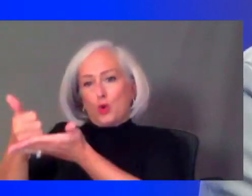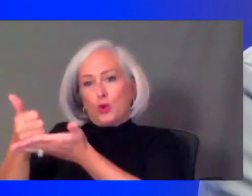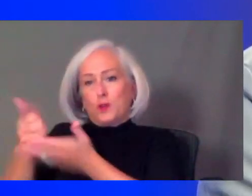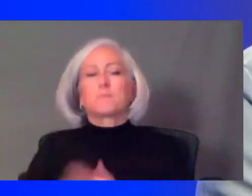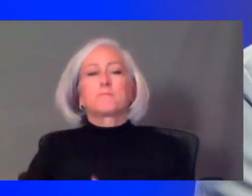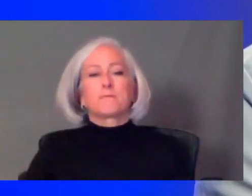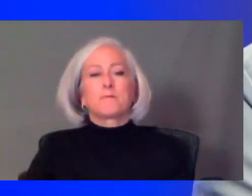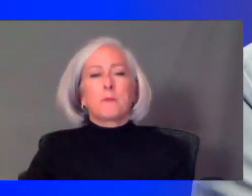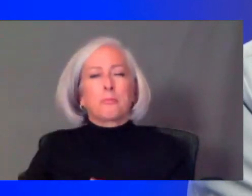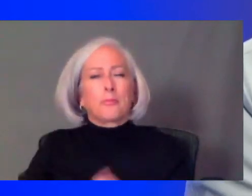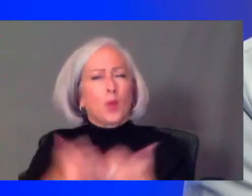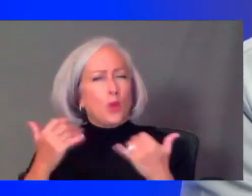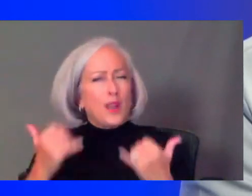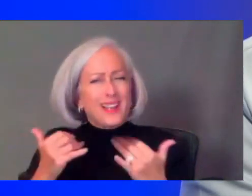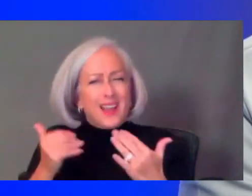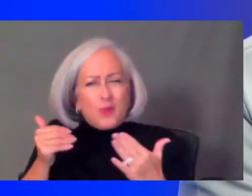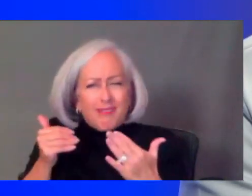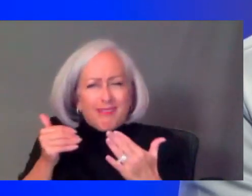588-3851,